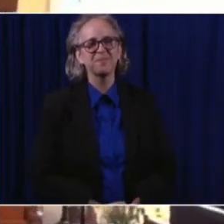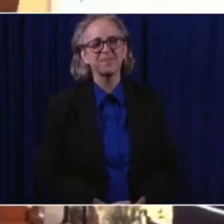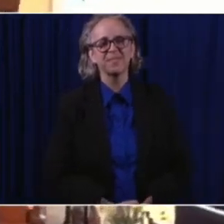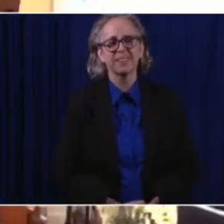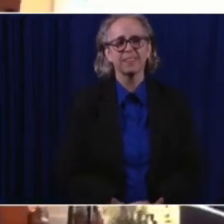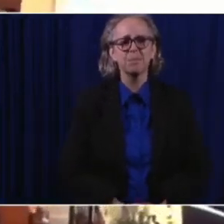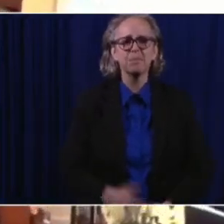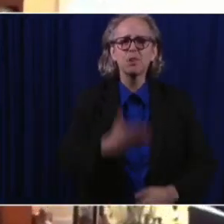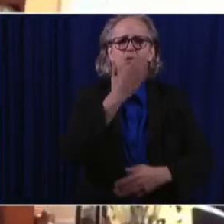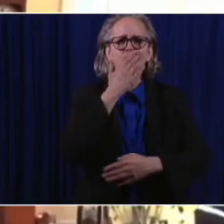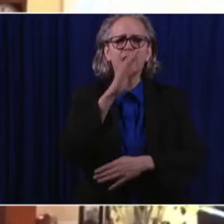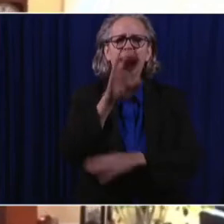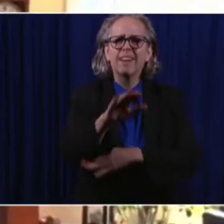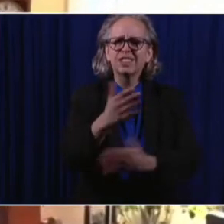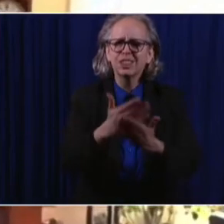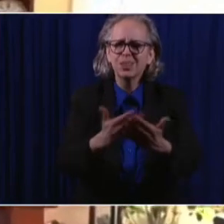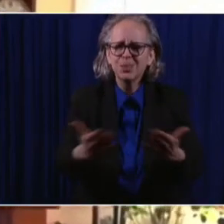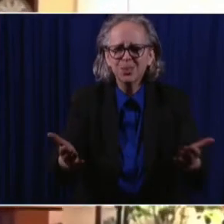Good afternoon, everyone.